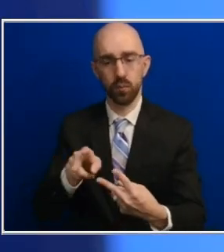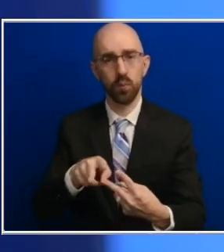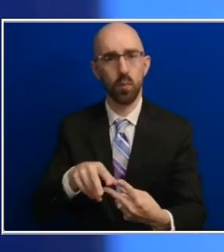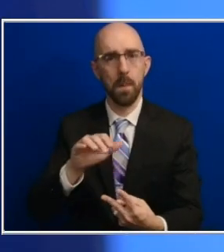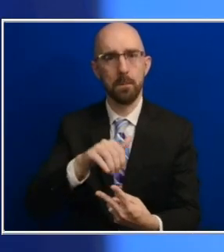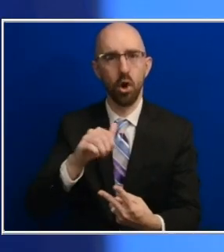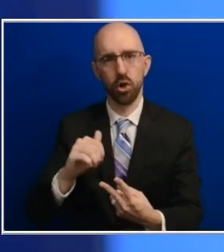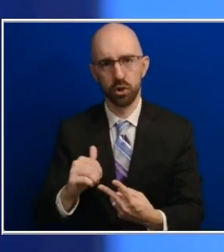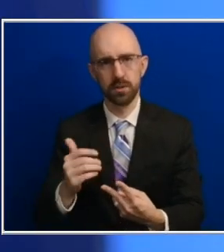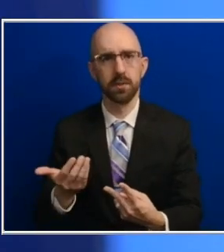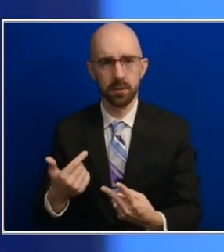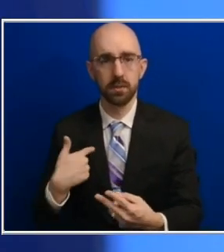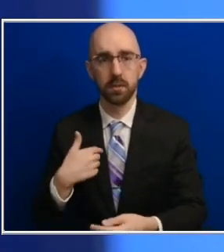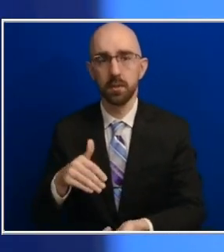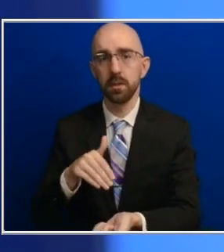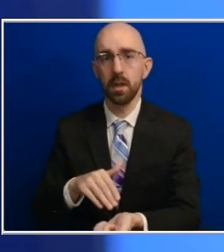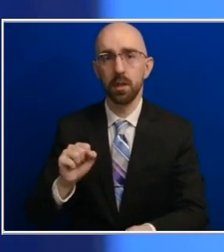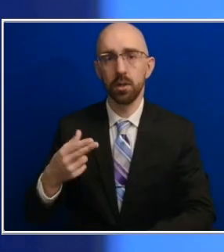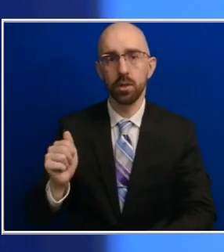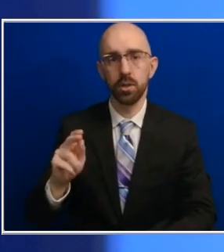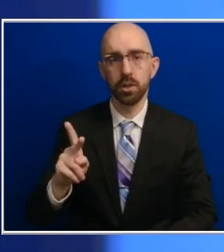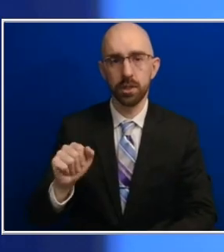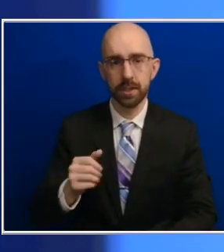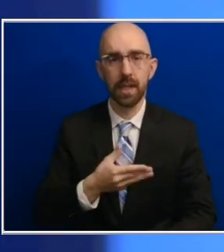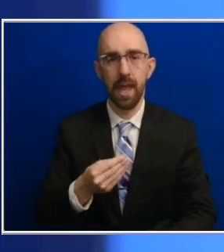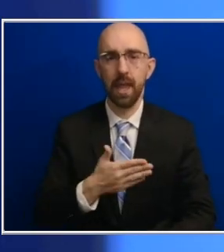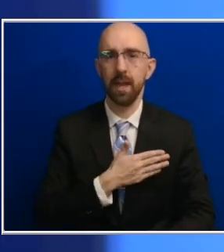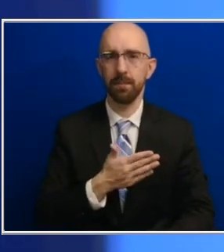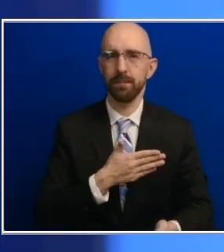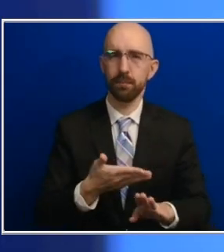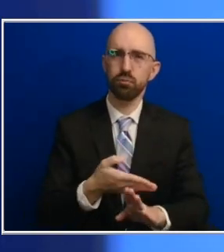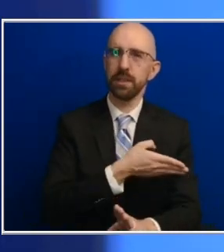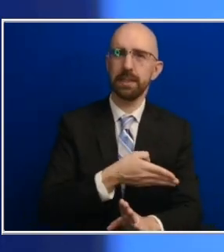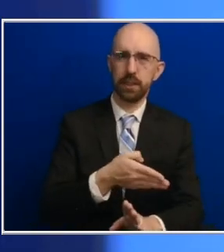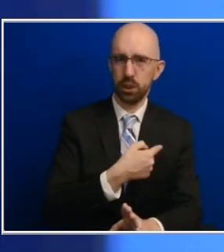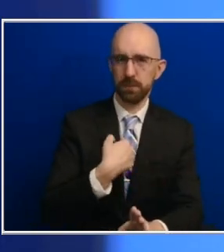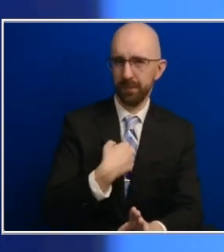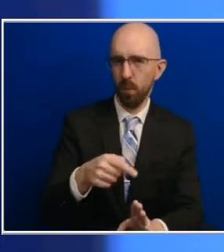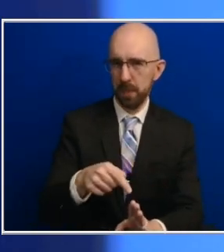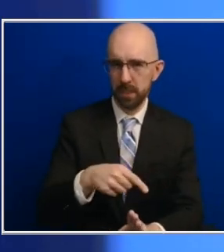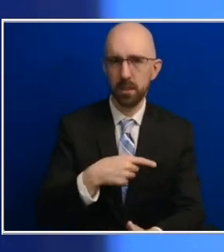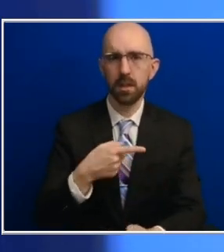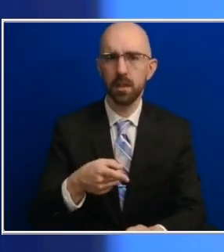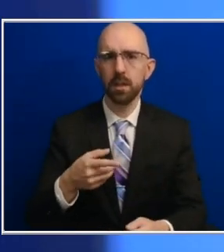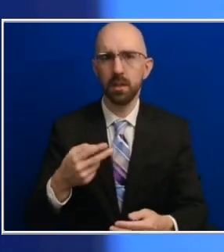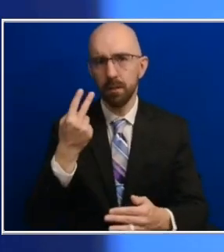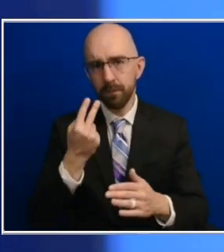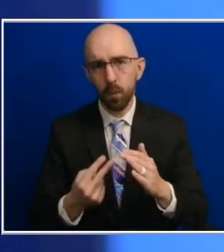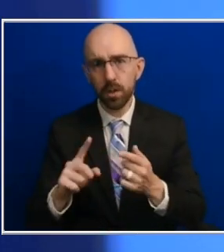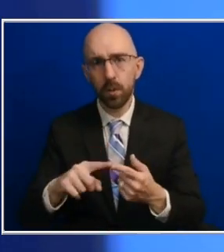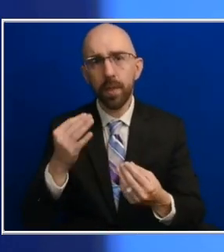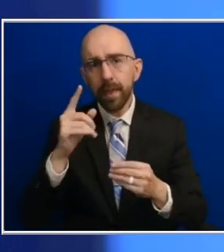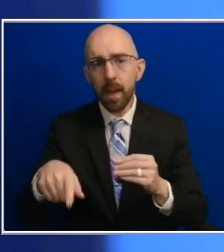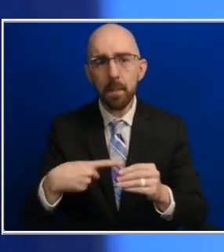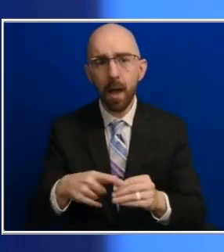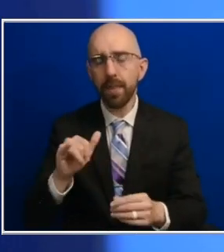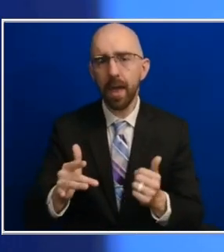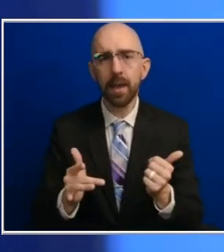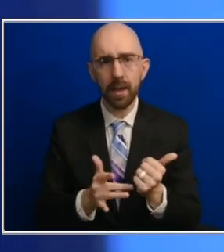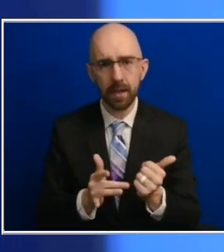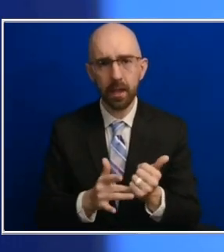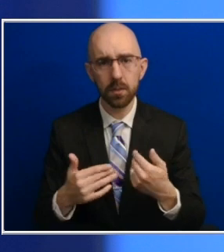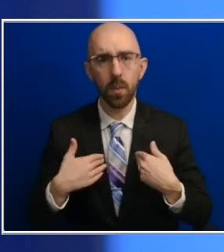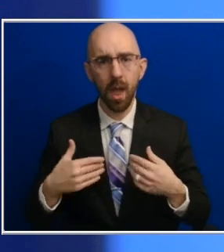I give Dr. Shanks and Dr. Ader, my predecessor in this role, a ton of credit for being foresighted enough to think about this technology. We have a core